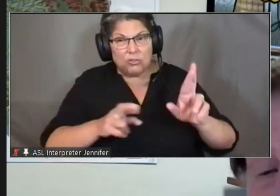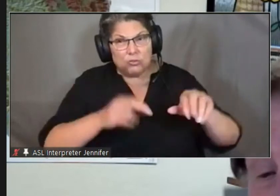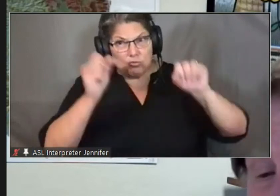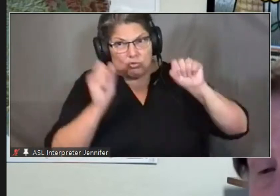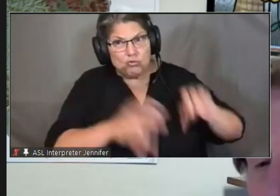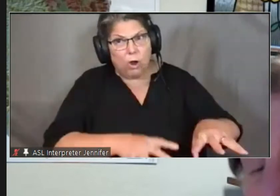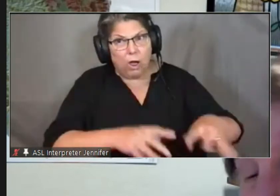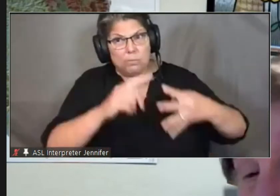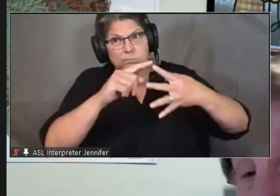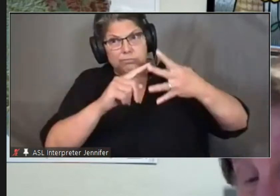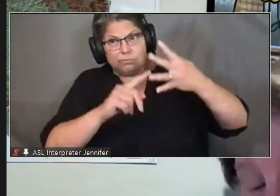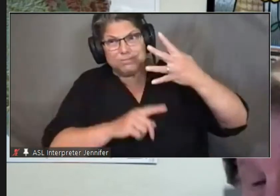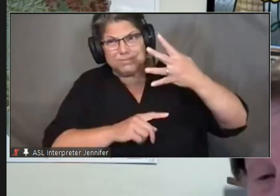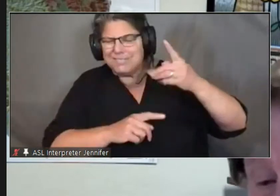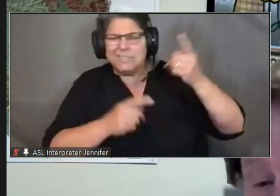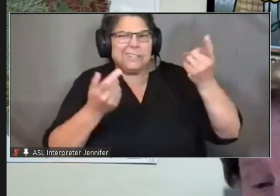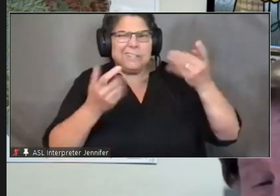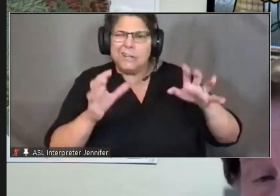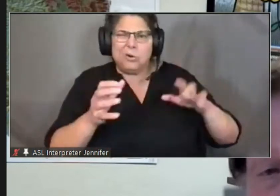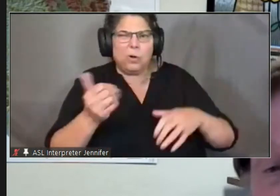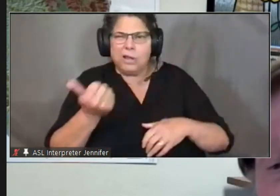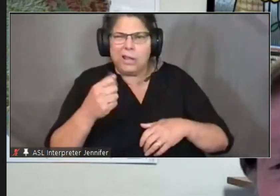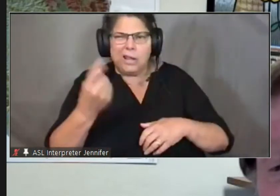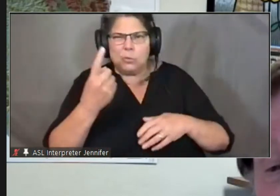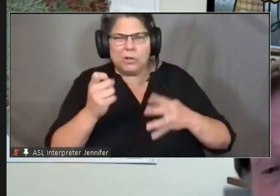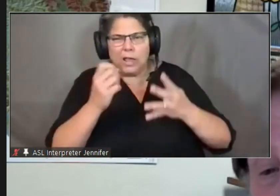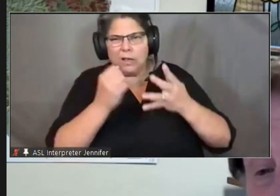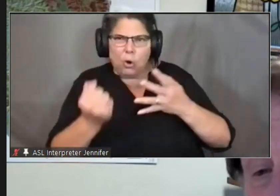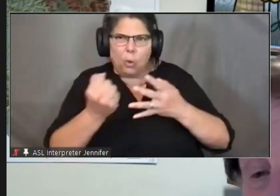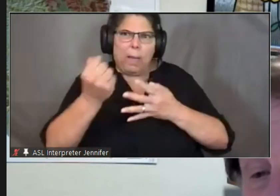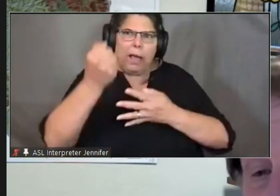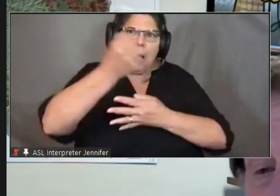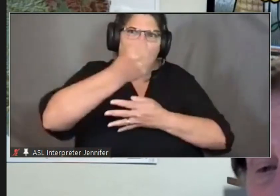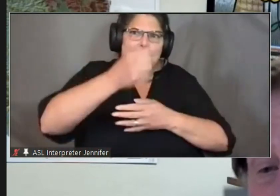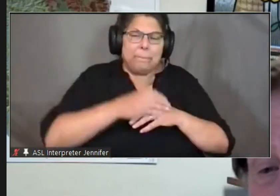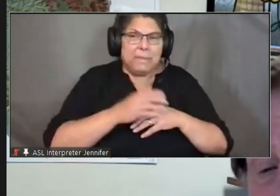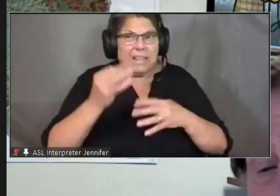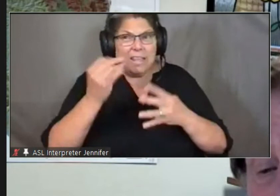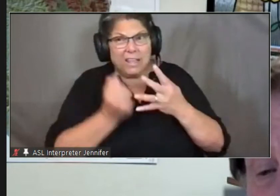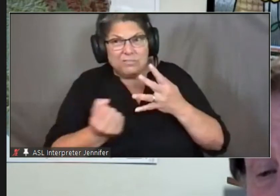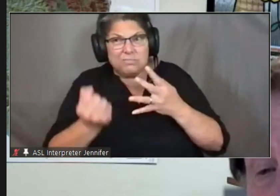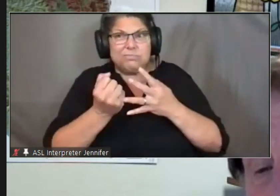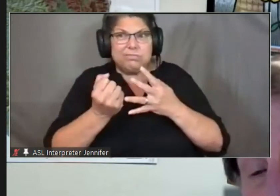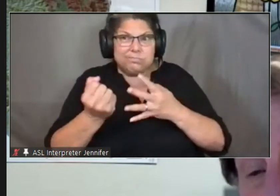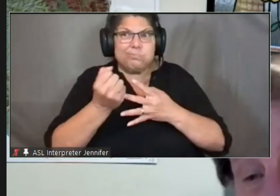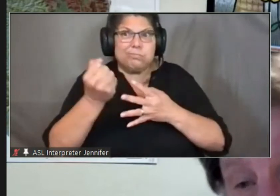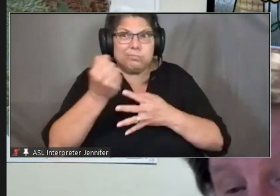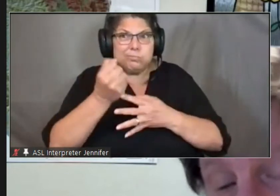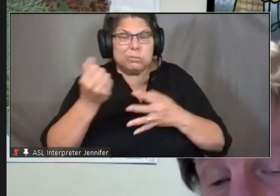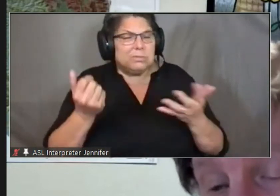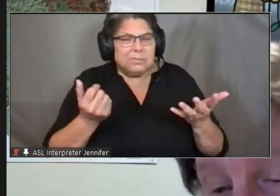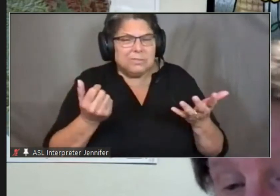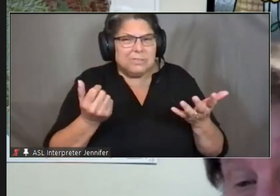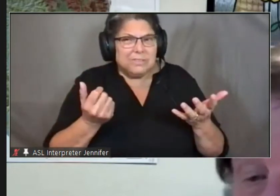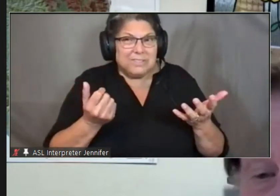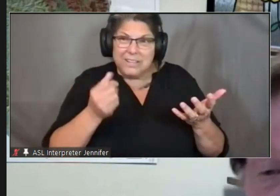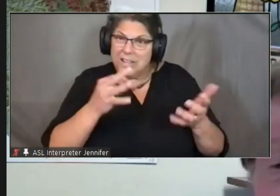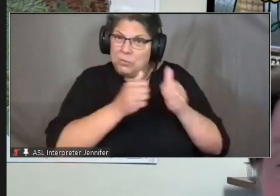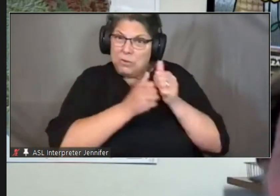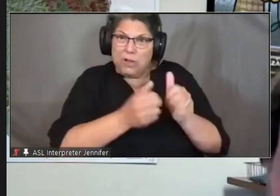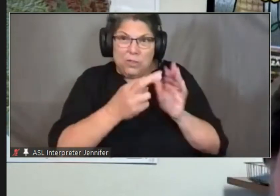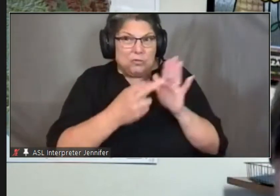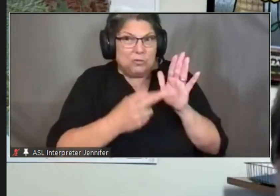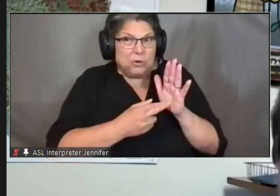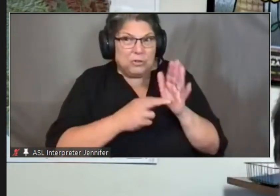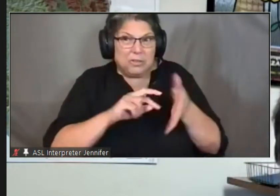they don't want to move any of the counties back. You know, if they were to move us back, they would only, according to the rules, move us back